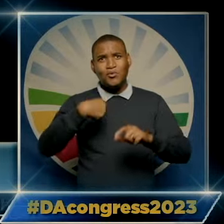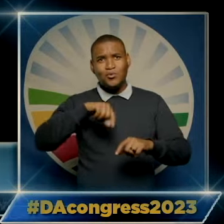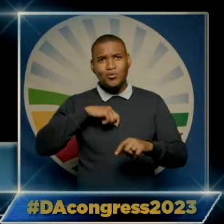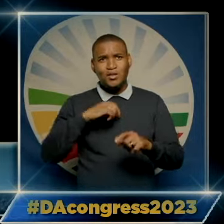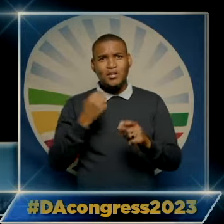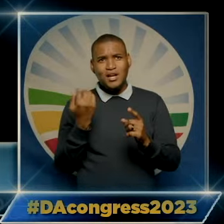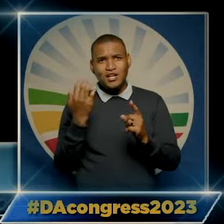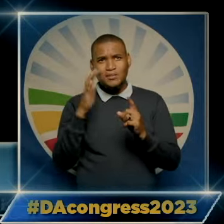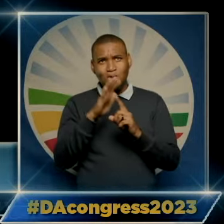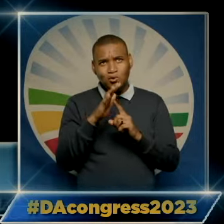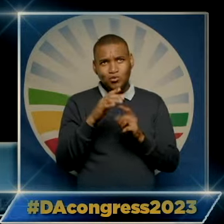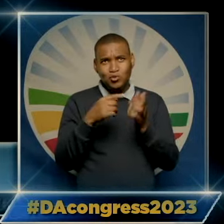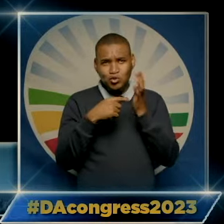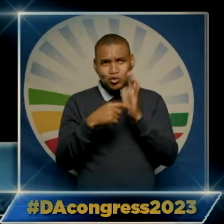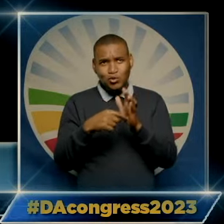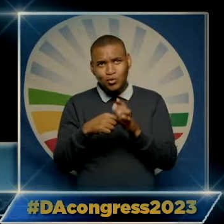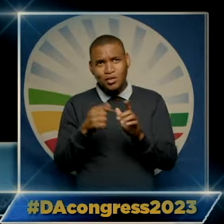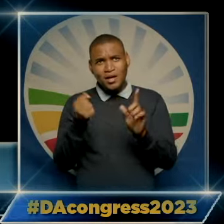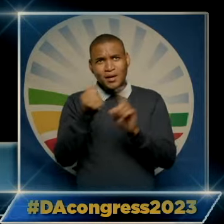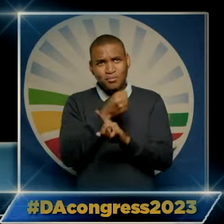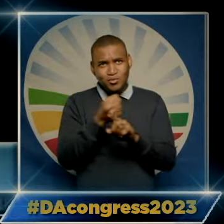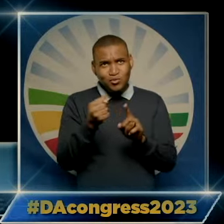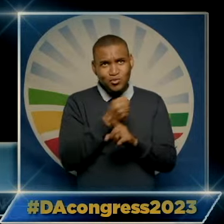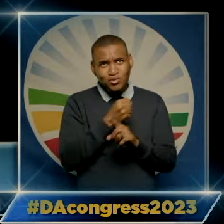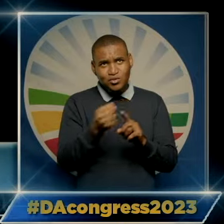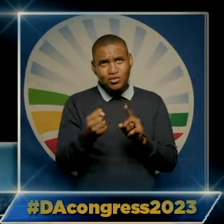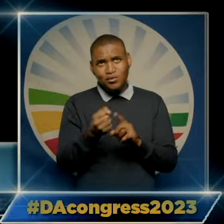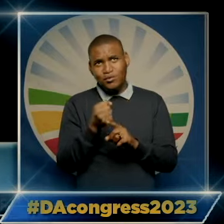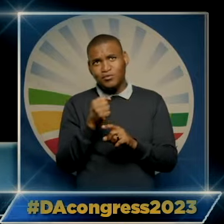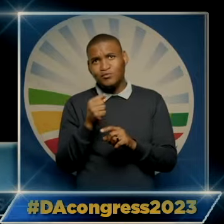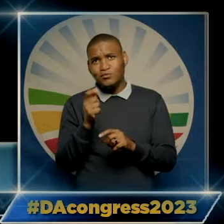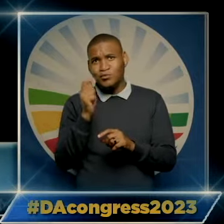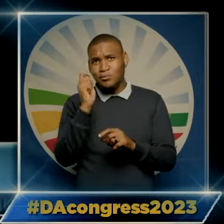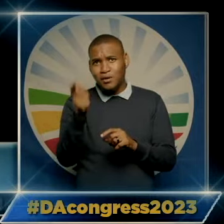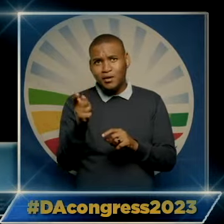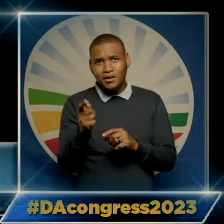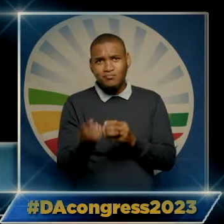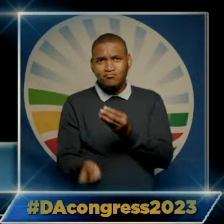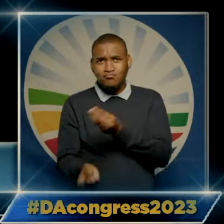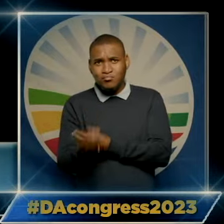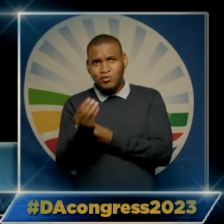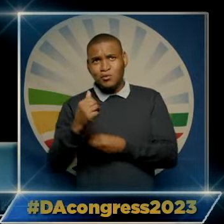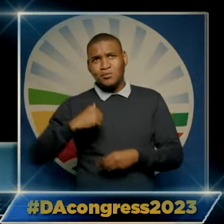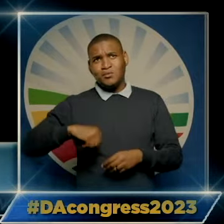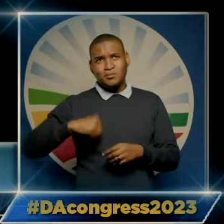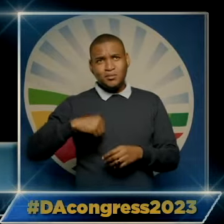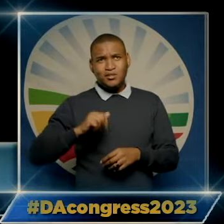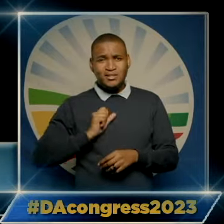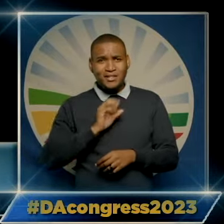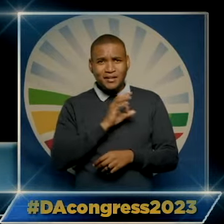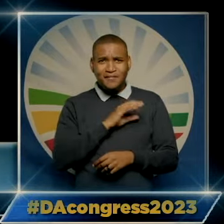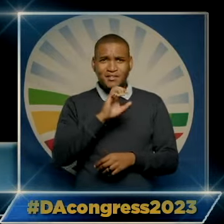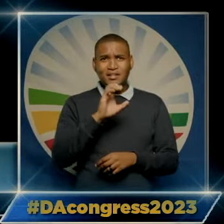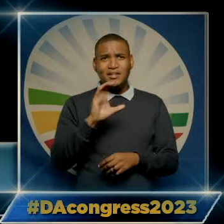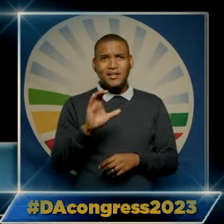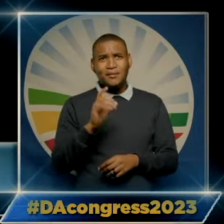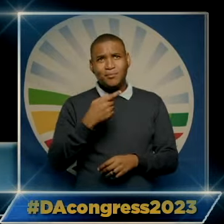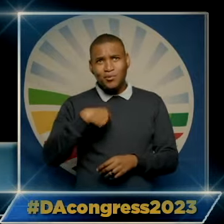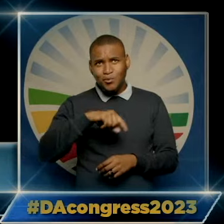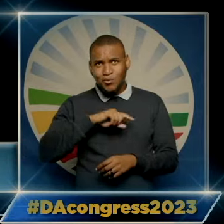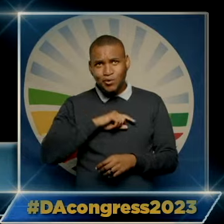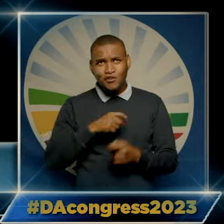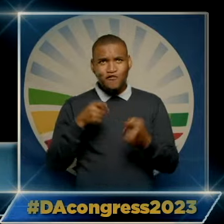the abuse of millions in overtime pay to municipal workers. And in the Eastern Cape, we